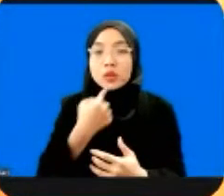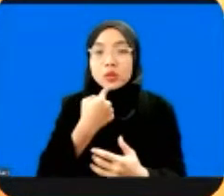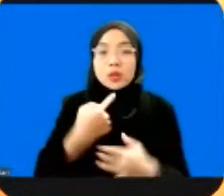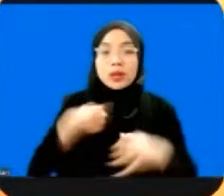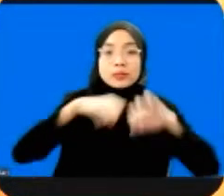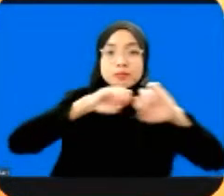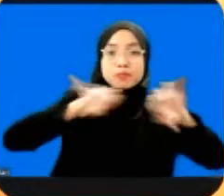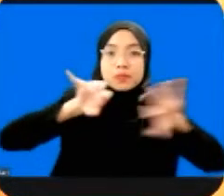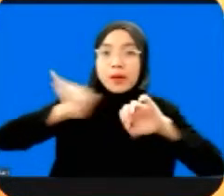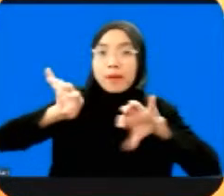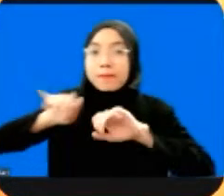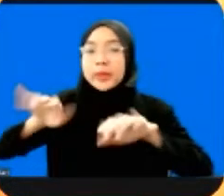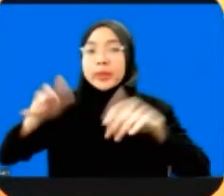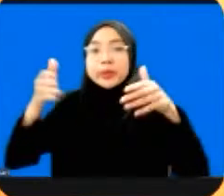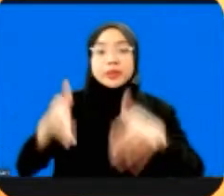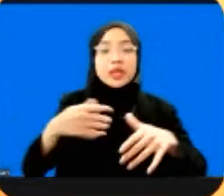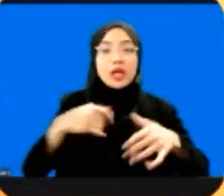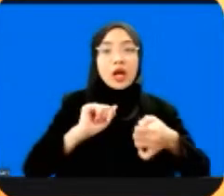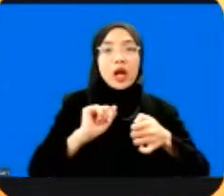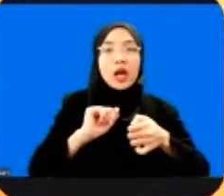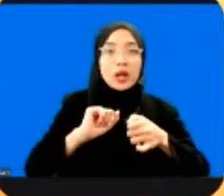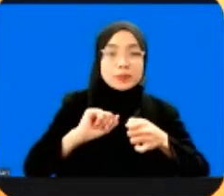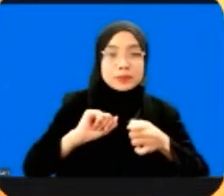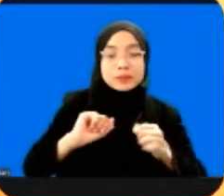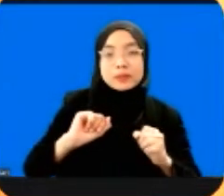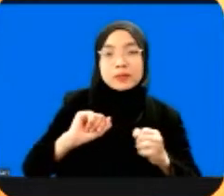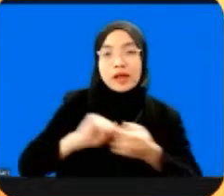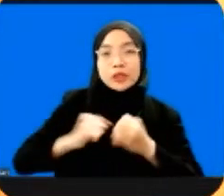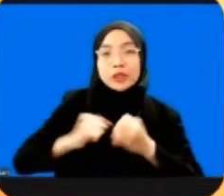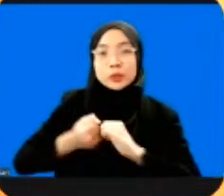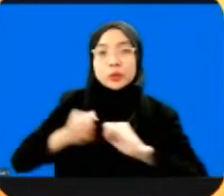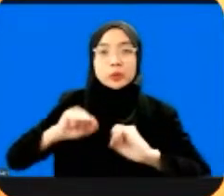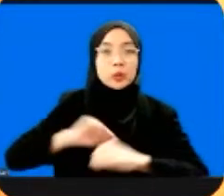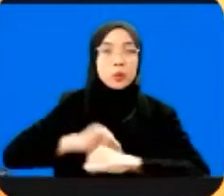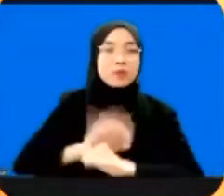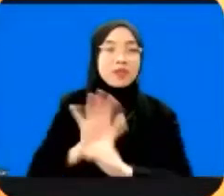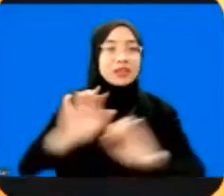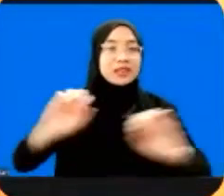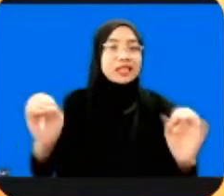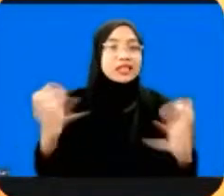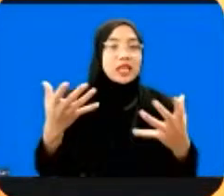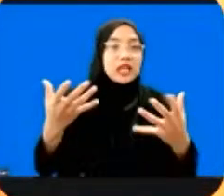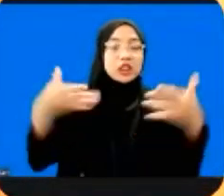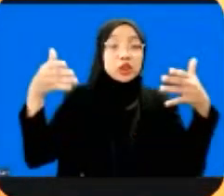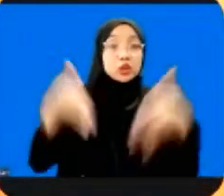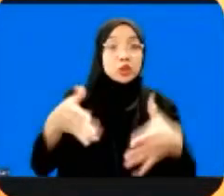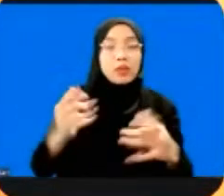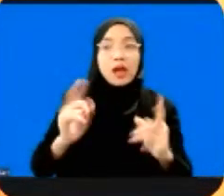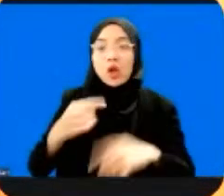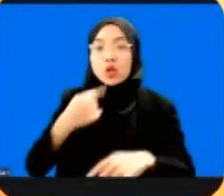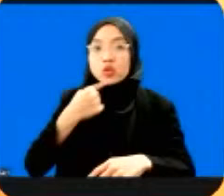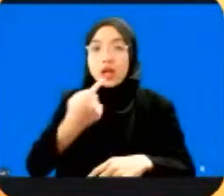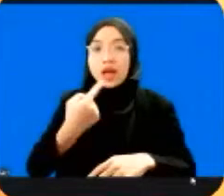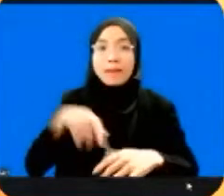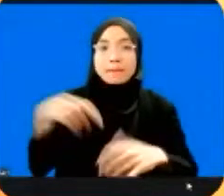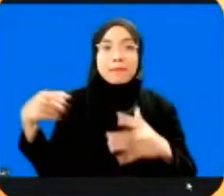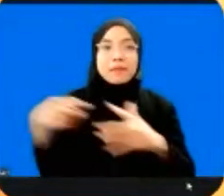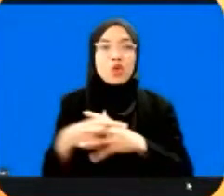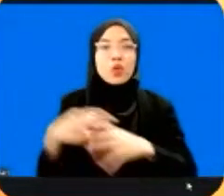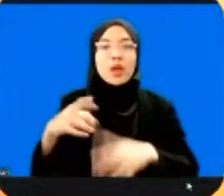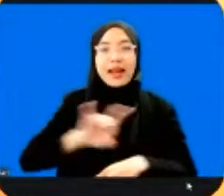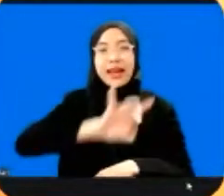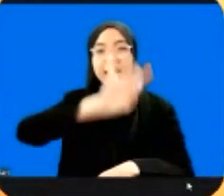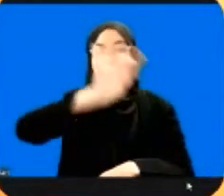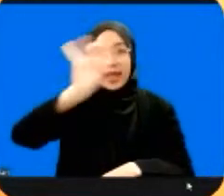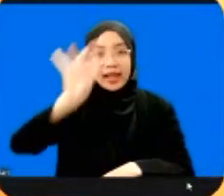countries, particularly election politically oriented disinformation. And then the question that we want to ask, that we want your